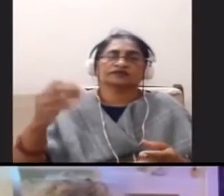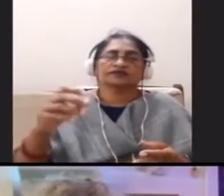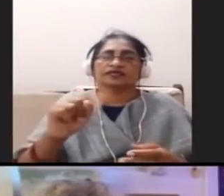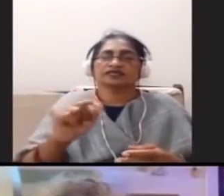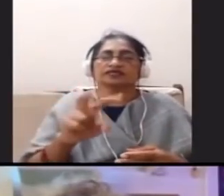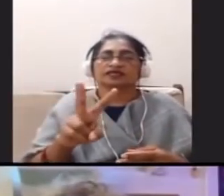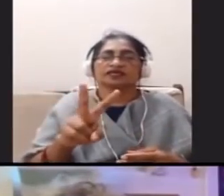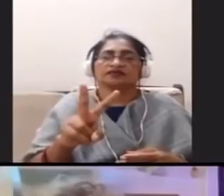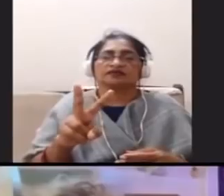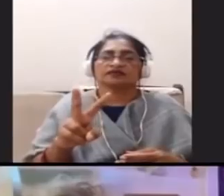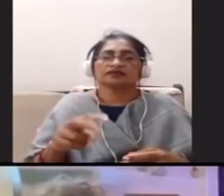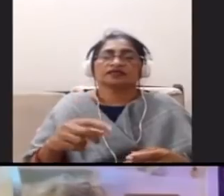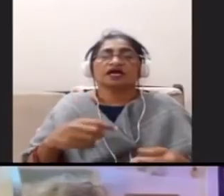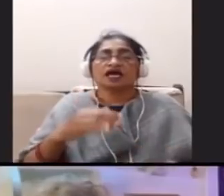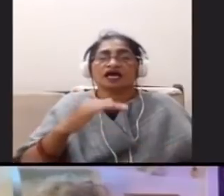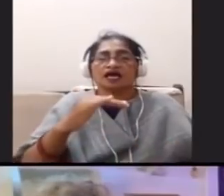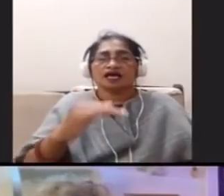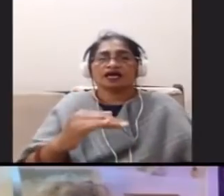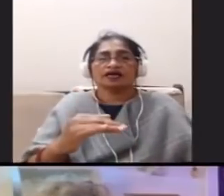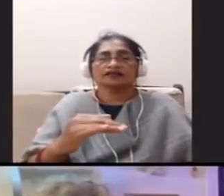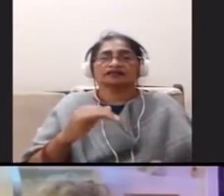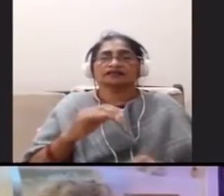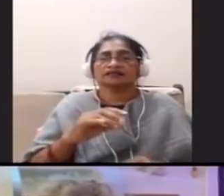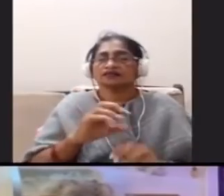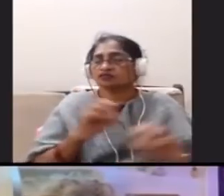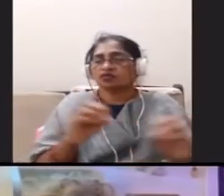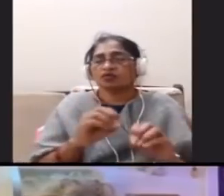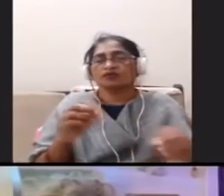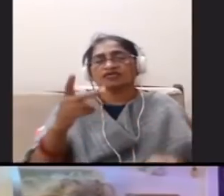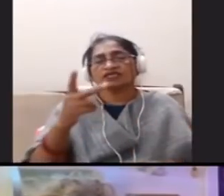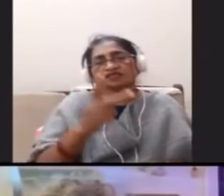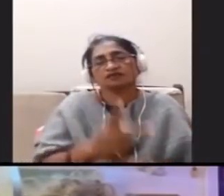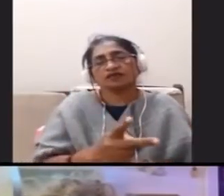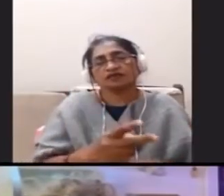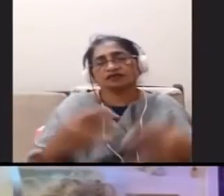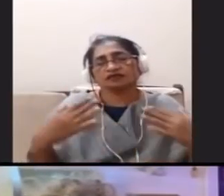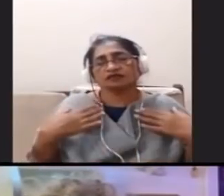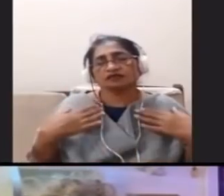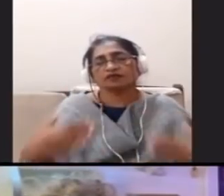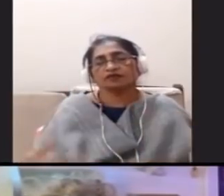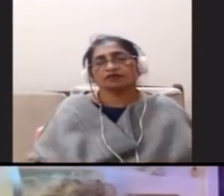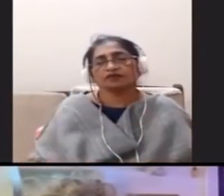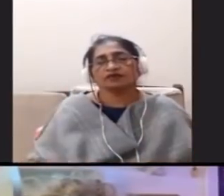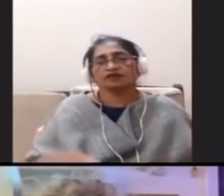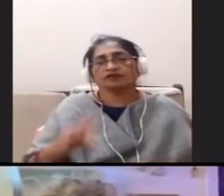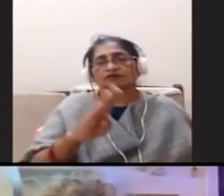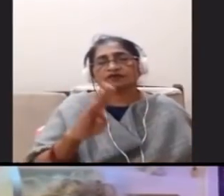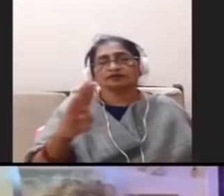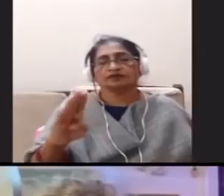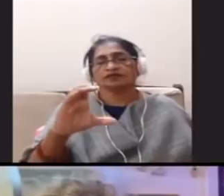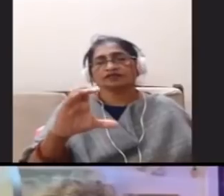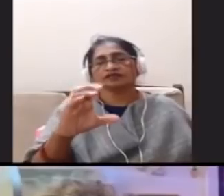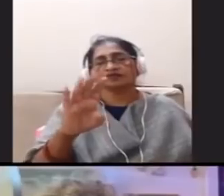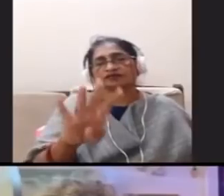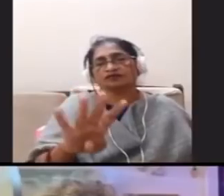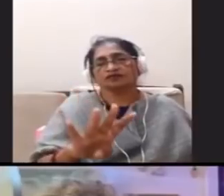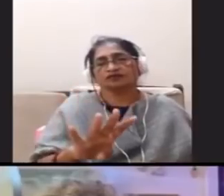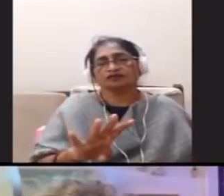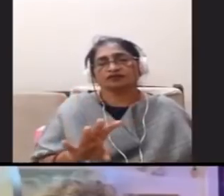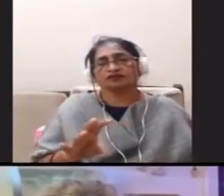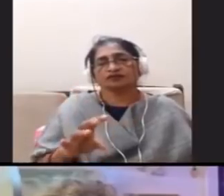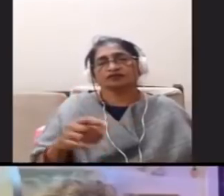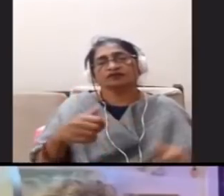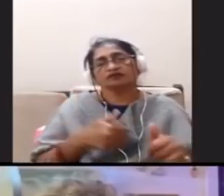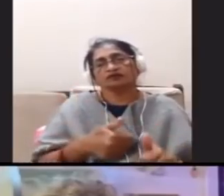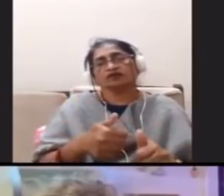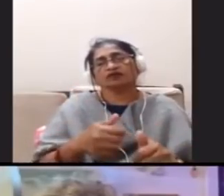she co-presented Nobody's Perfect, a documentary about body image for BBC4 with the photographer Rankin, followed by her own